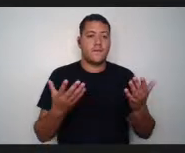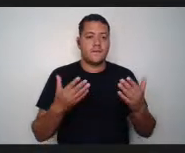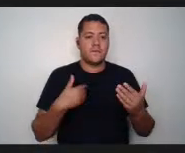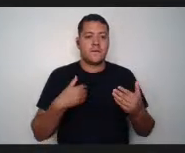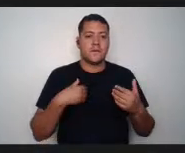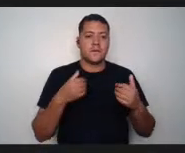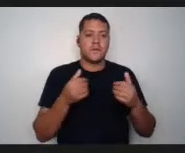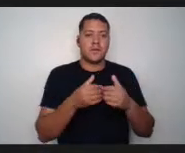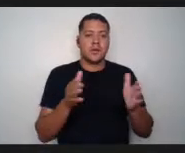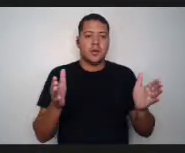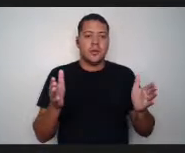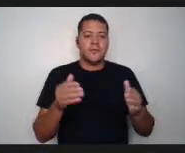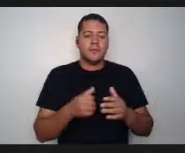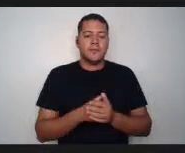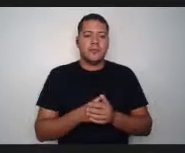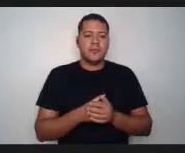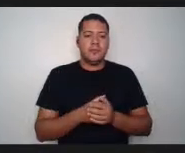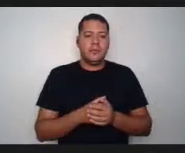So